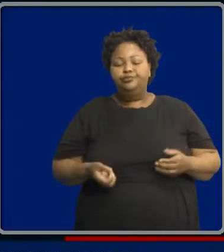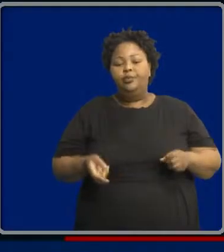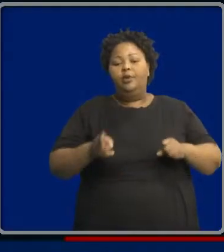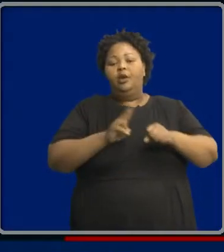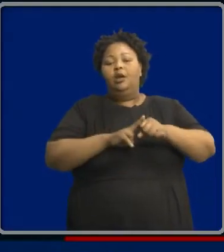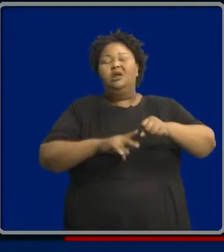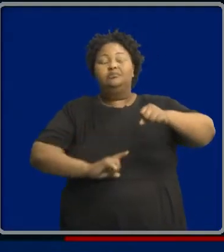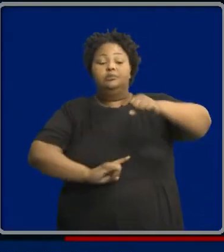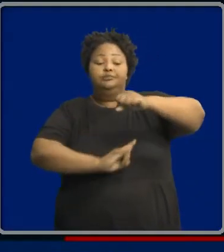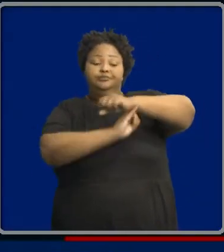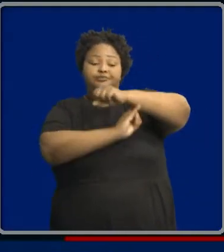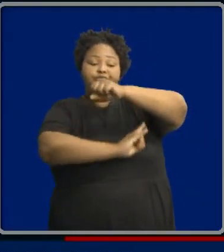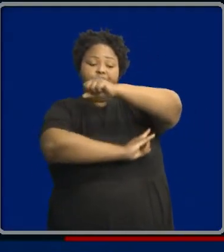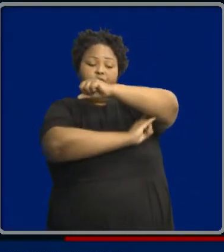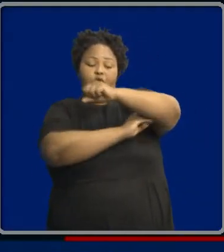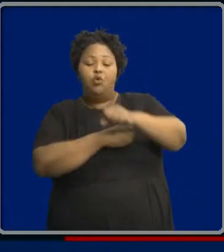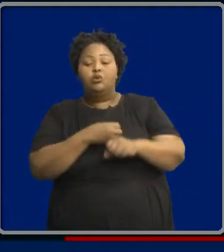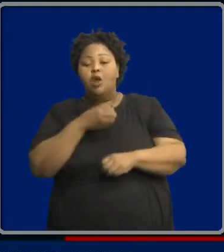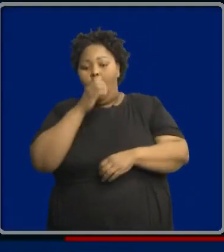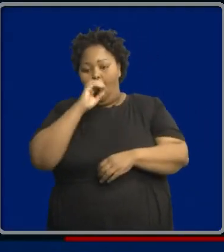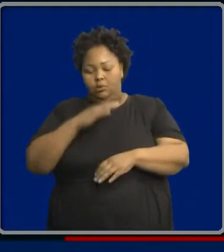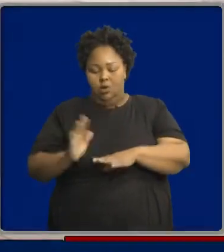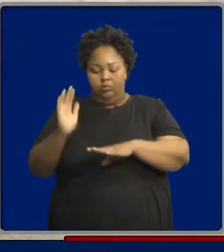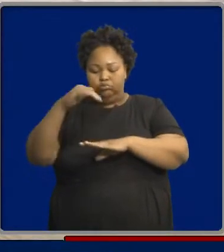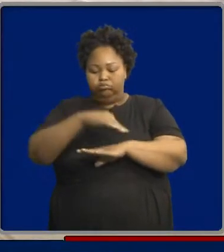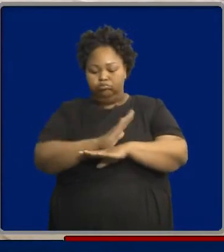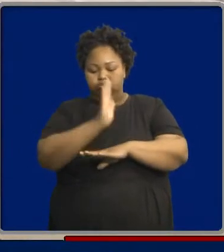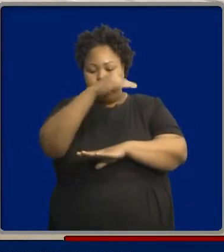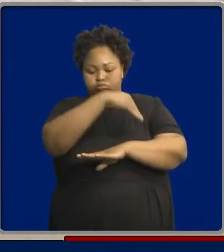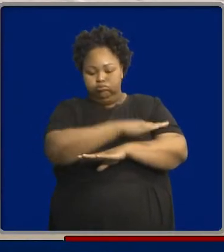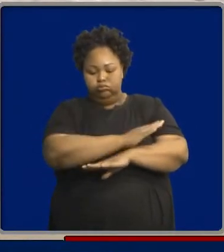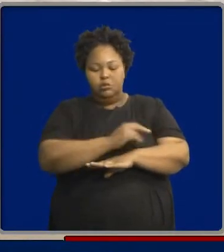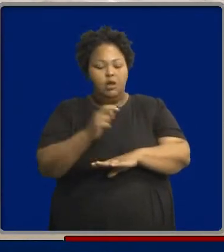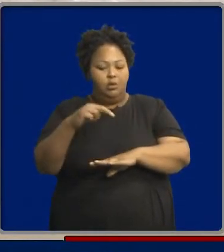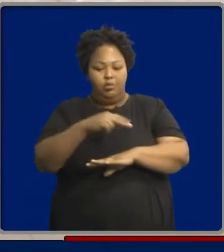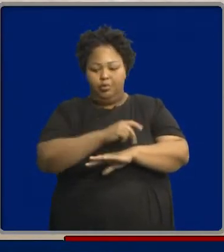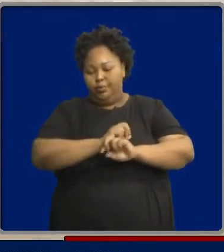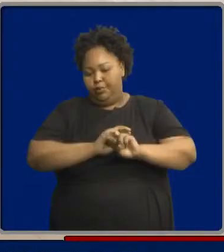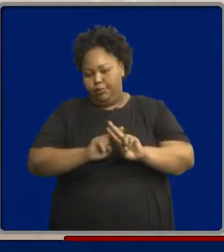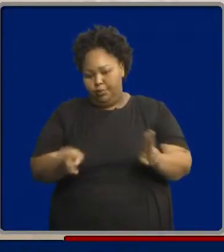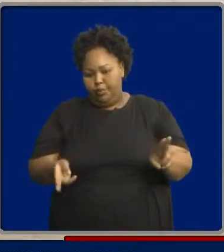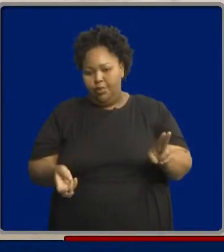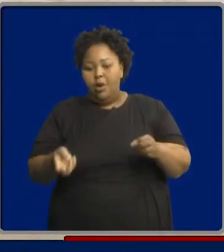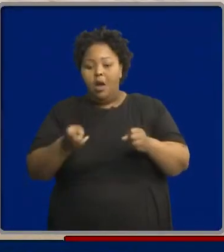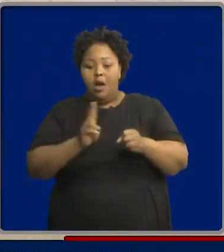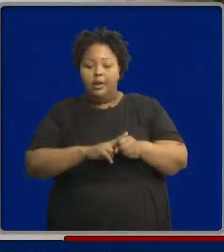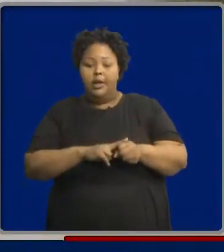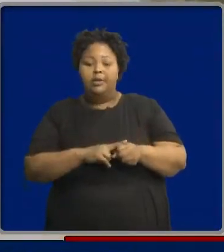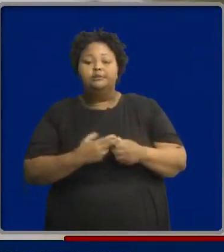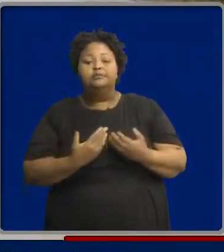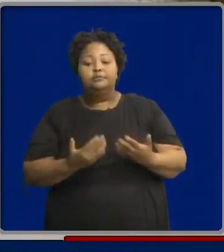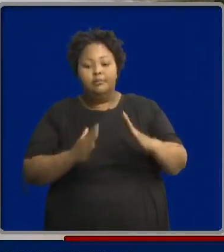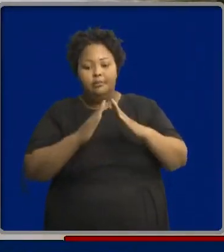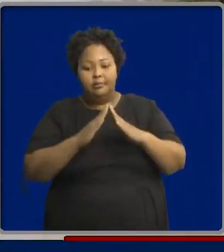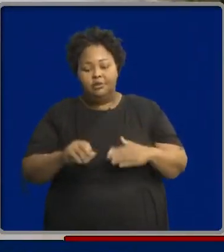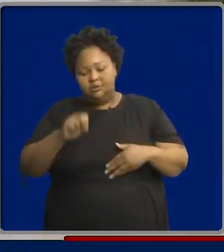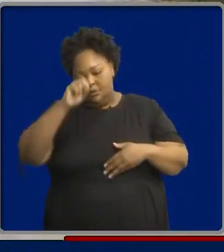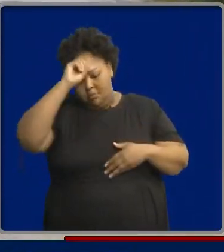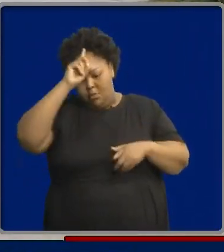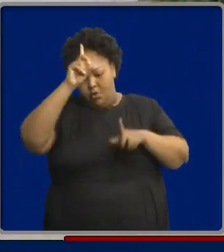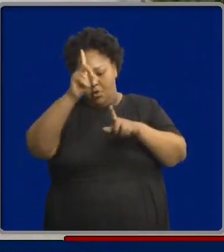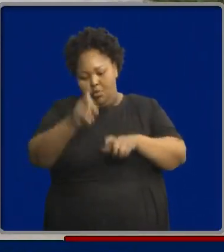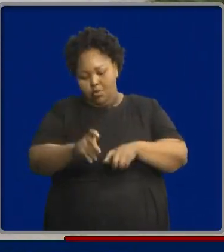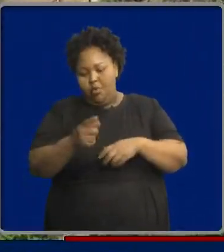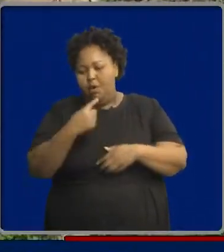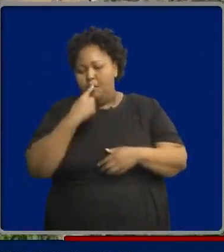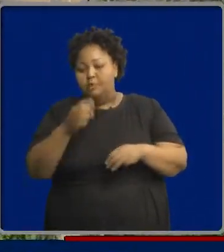bridges or rivers, and closely monitor official updates. Whereas the ministry further encouraged the public to stay safe, report any